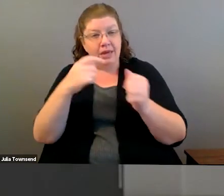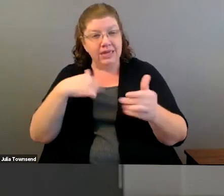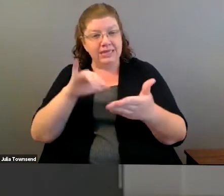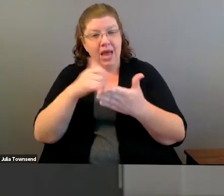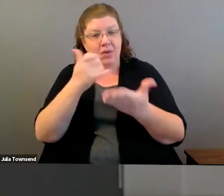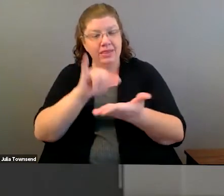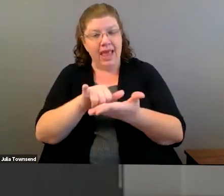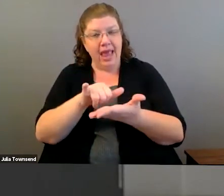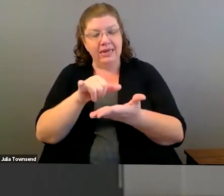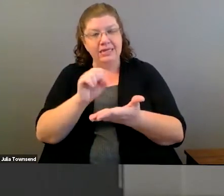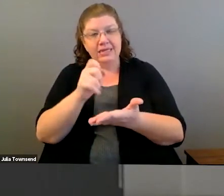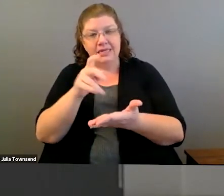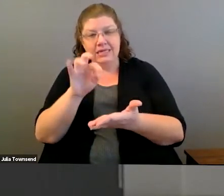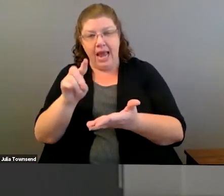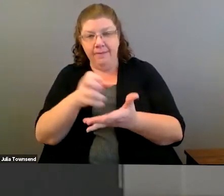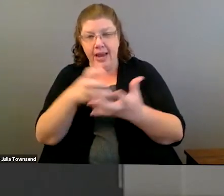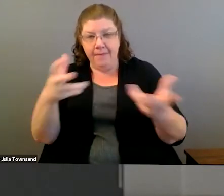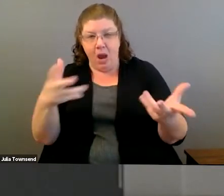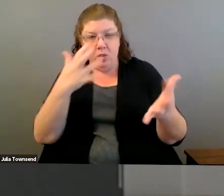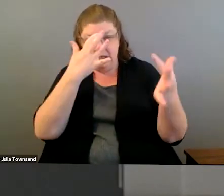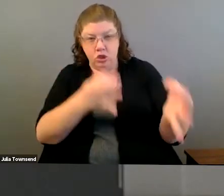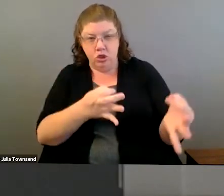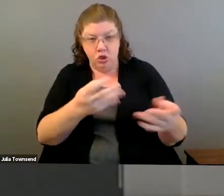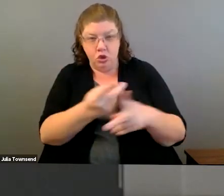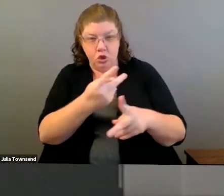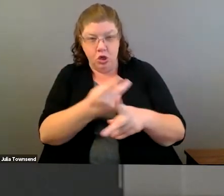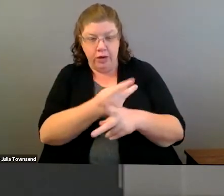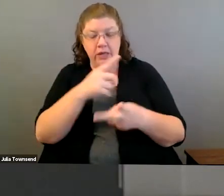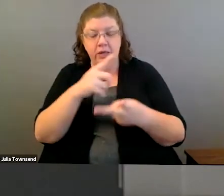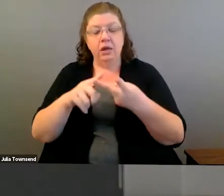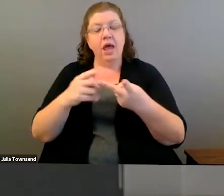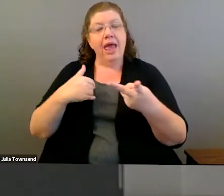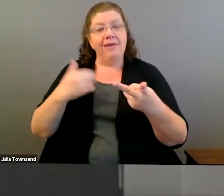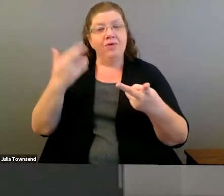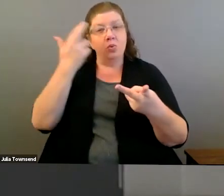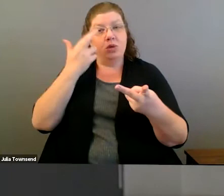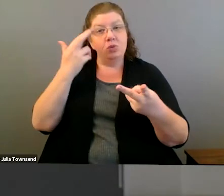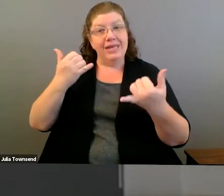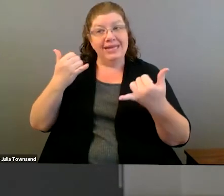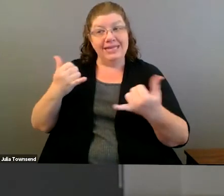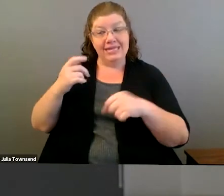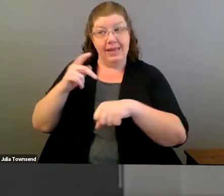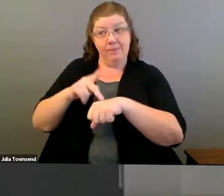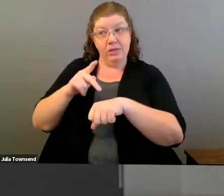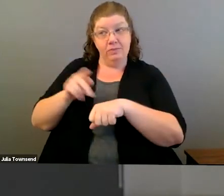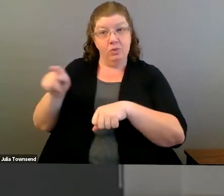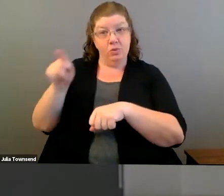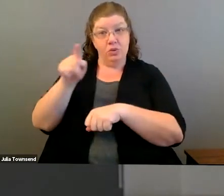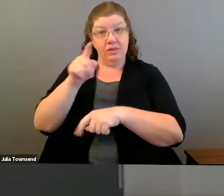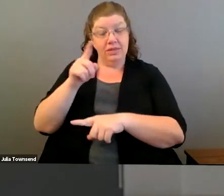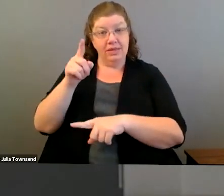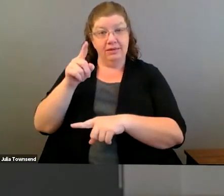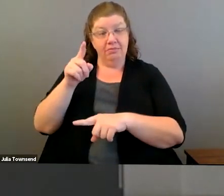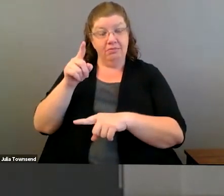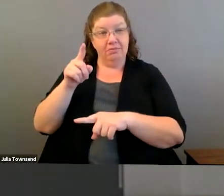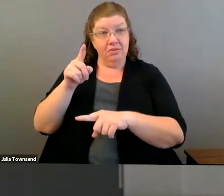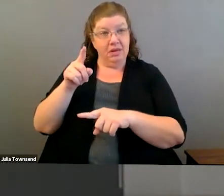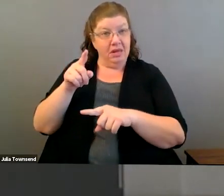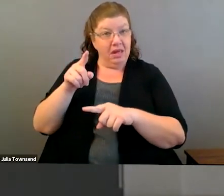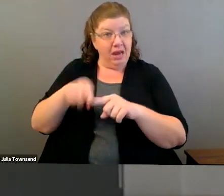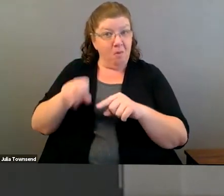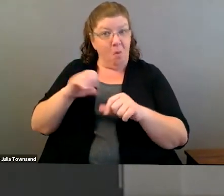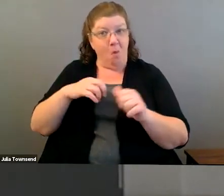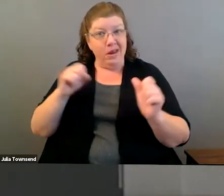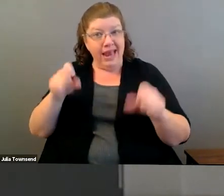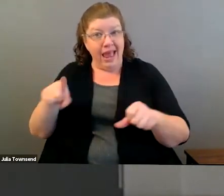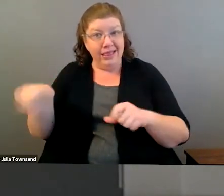is determined? And also, is there a reason why the existing principals may not be, or they would be the